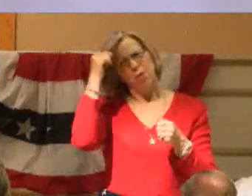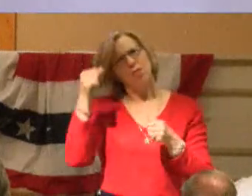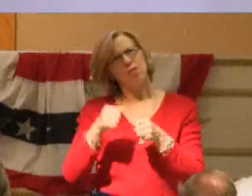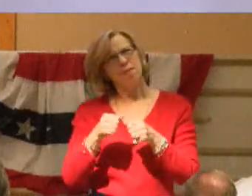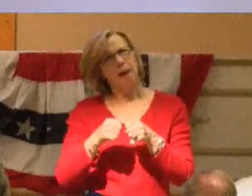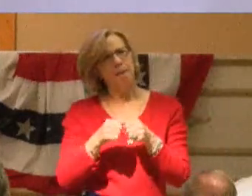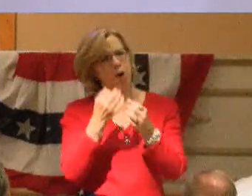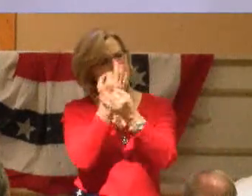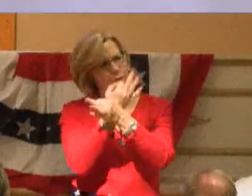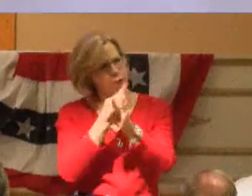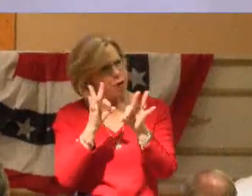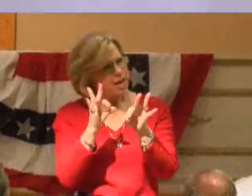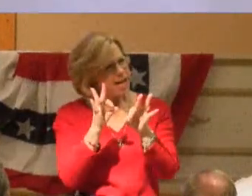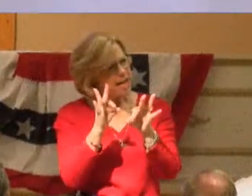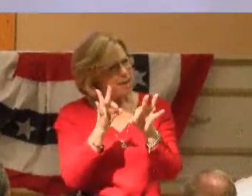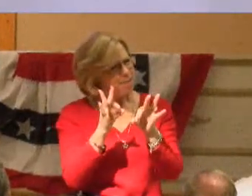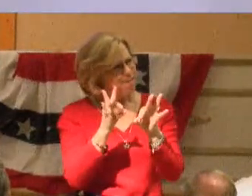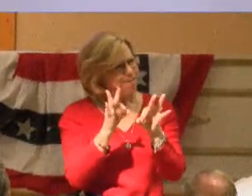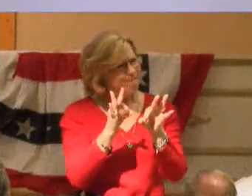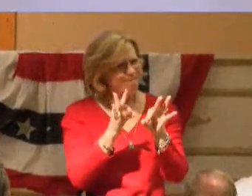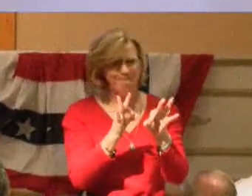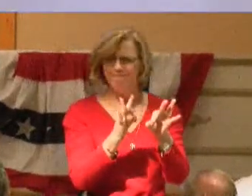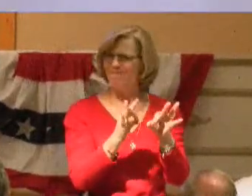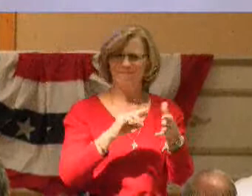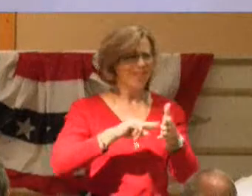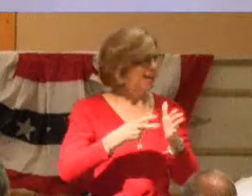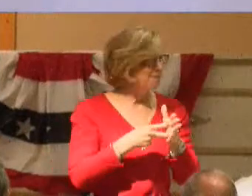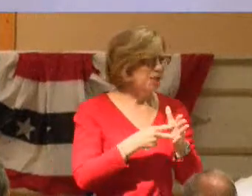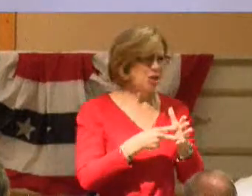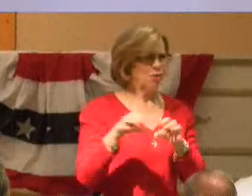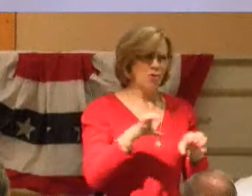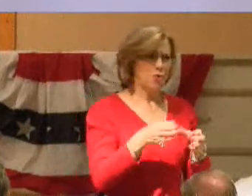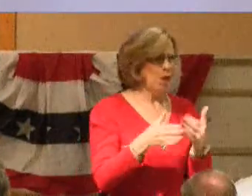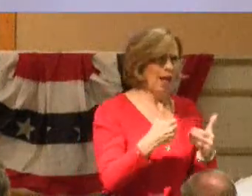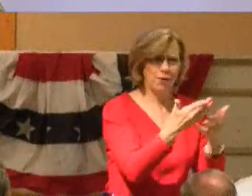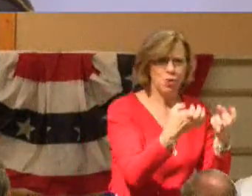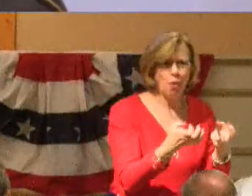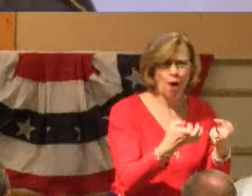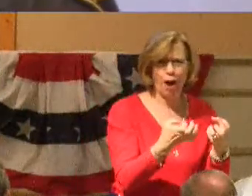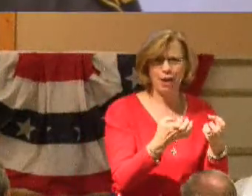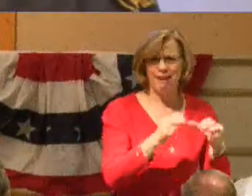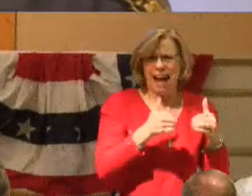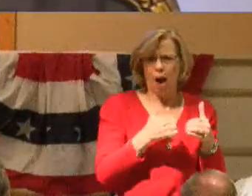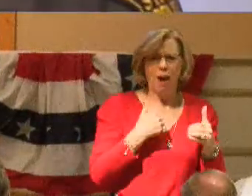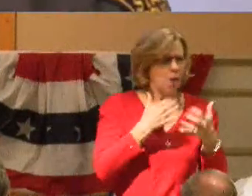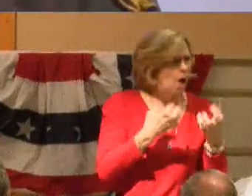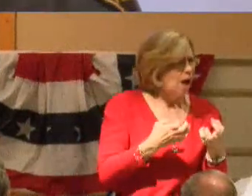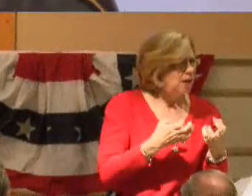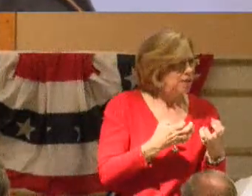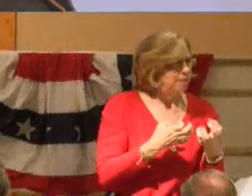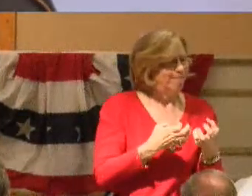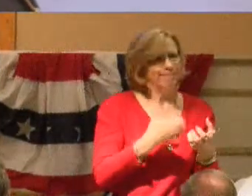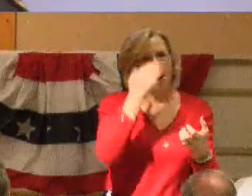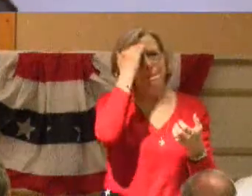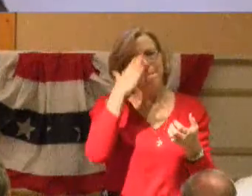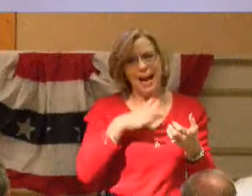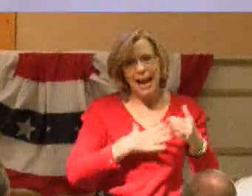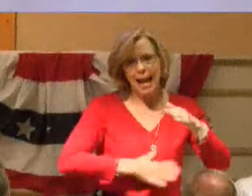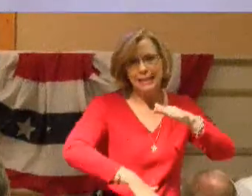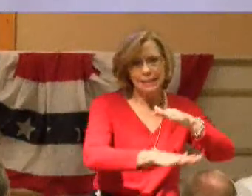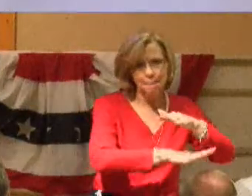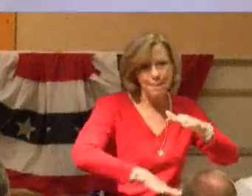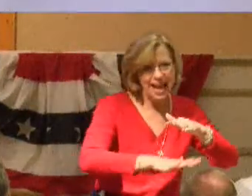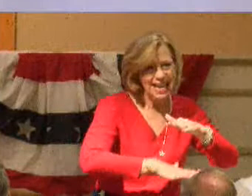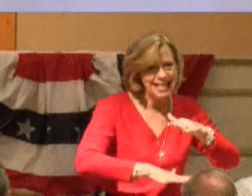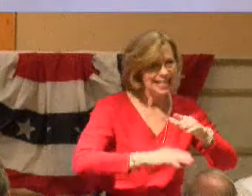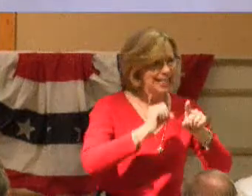the freedom to do whatever, however, whenever we want, it reminds me of man's basic condition is